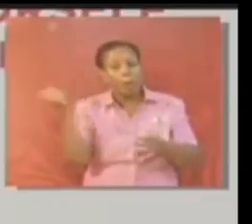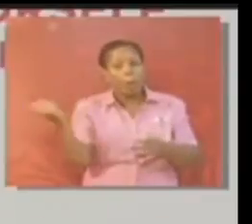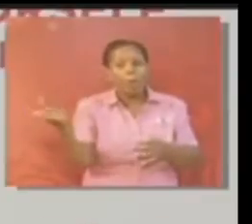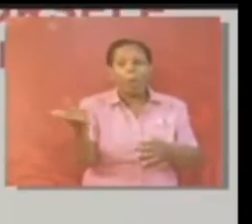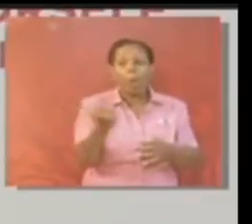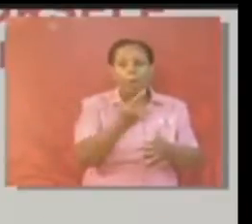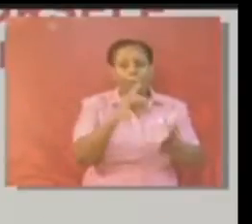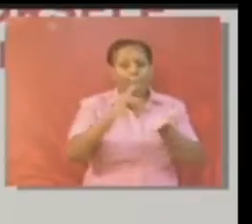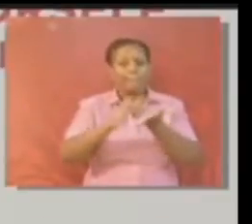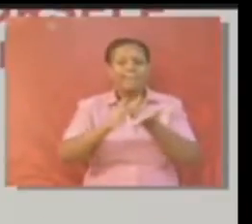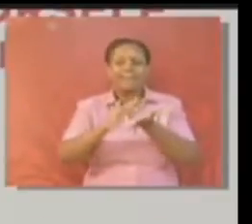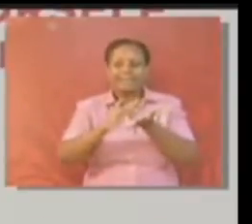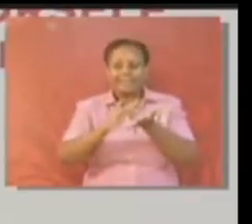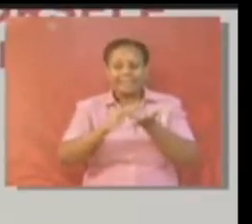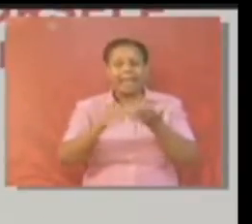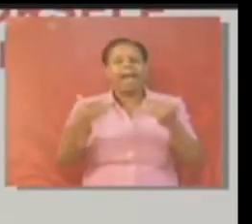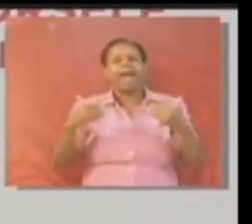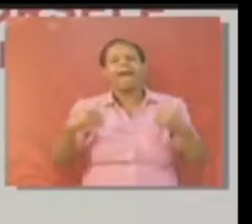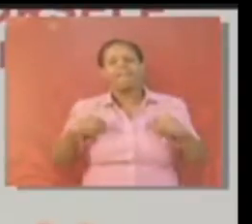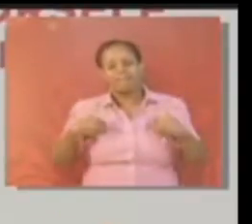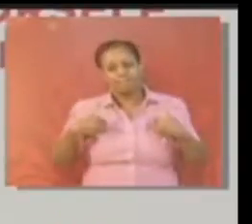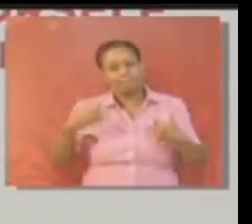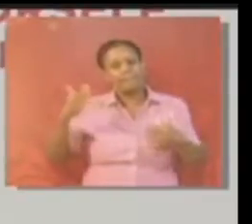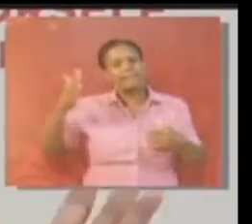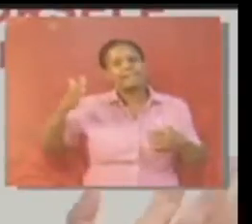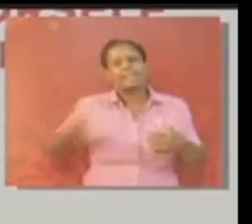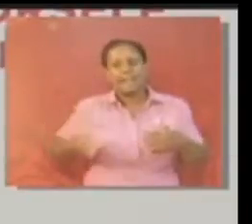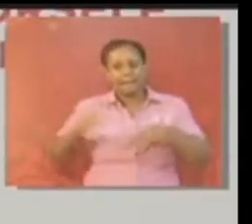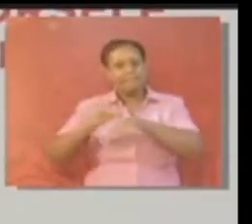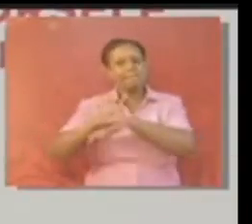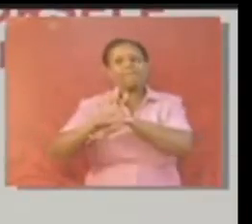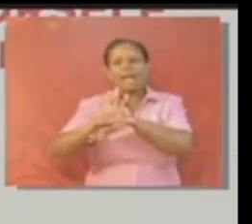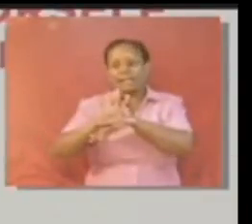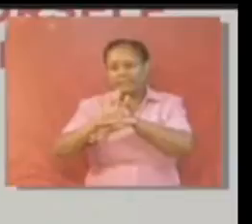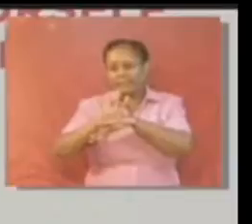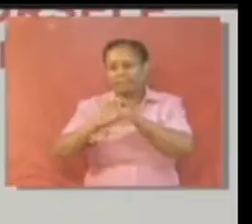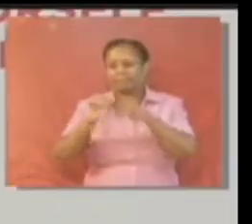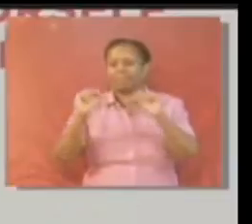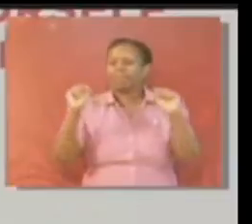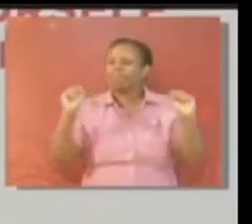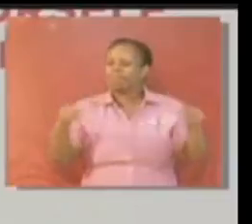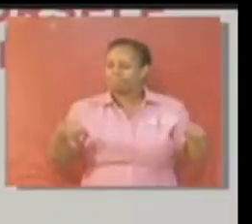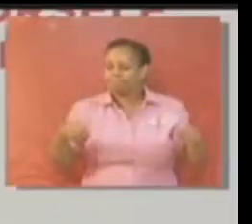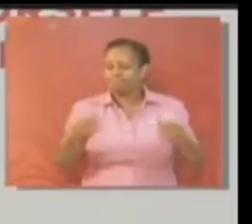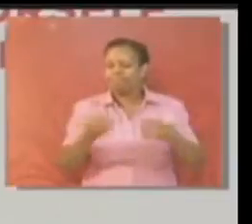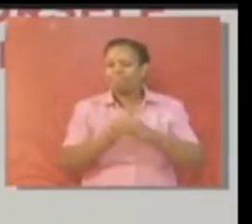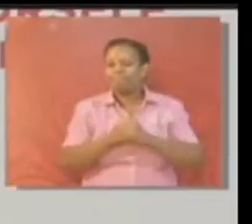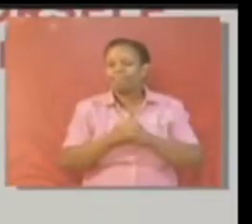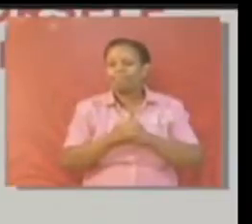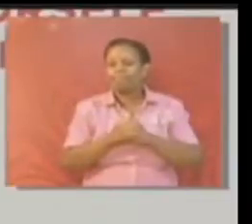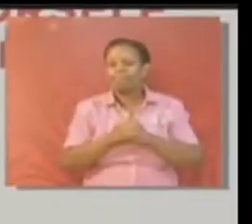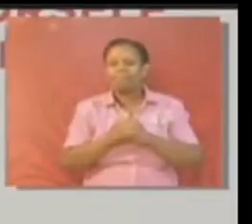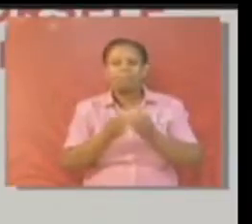probably ask Dr. St. Bernard to talk about the side effects of aspirin in children, which is potentially